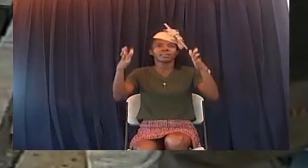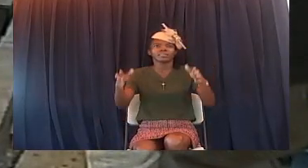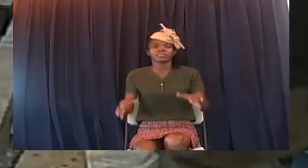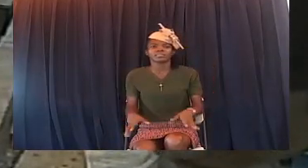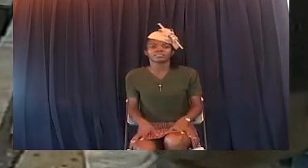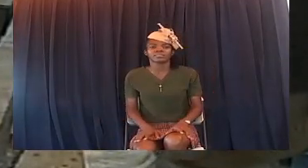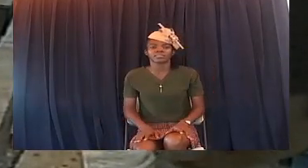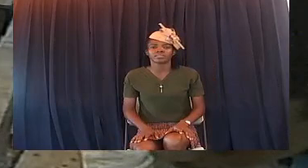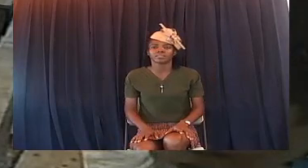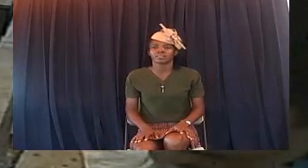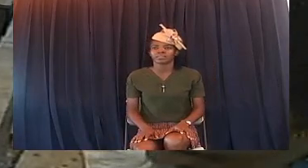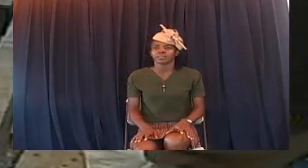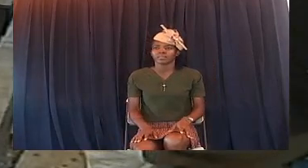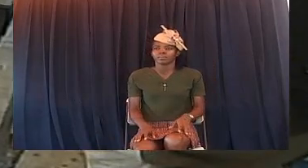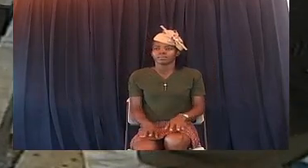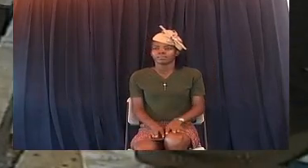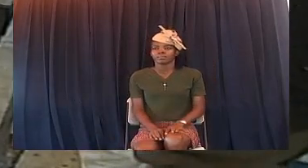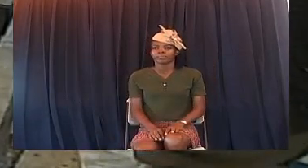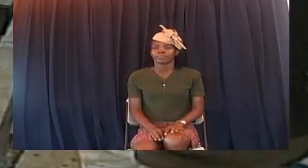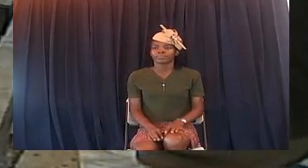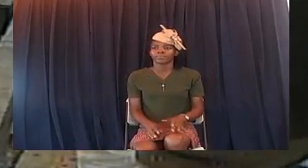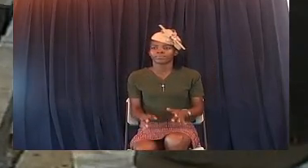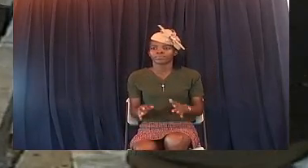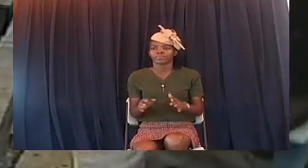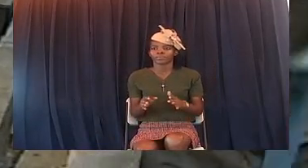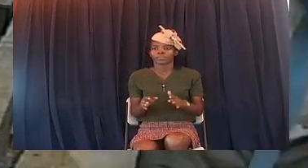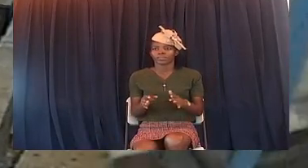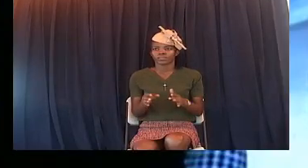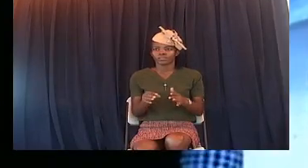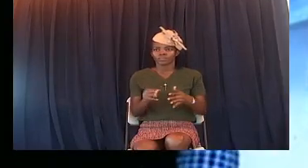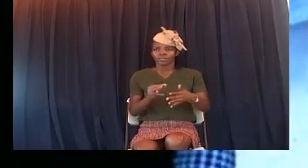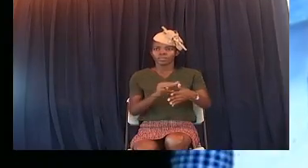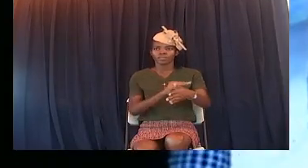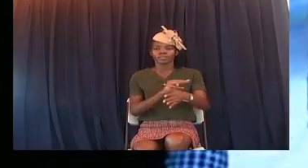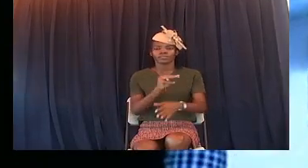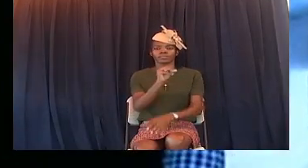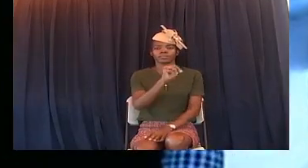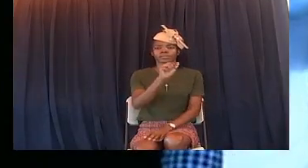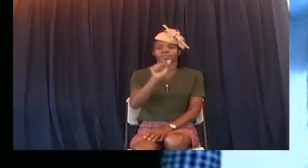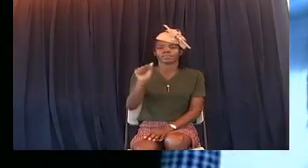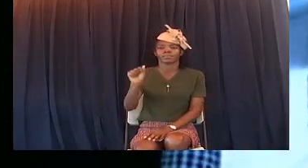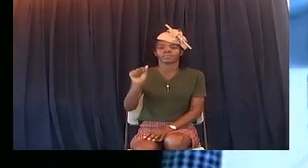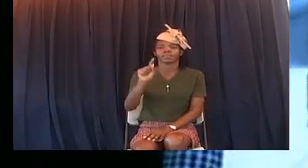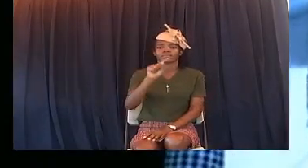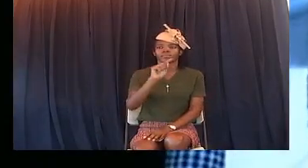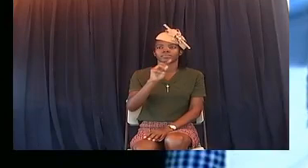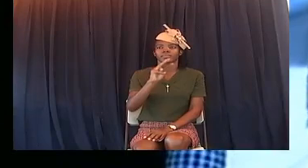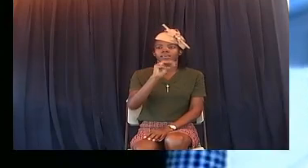the book of Matthew, Matthew chapter 22,